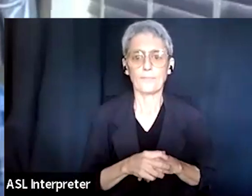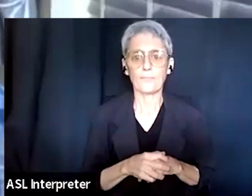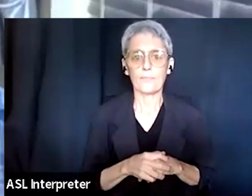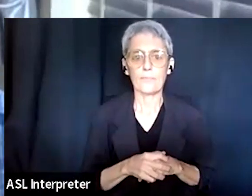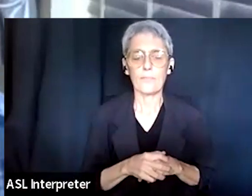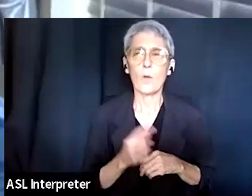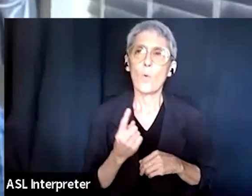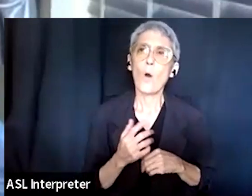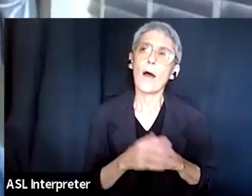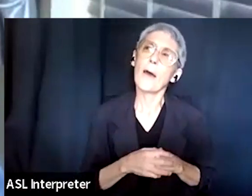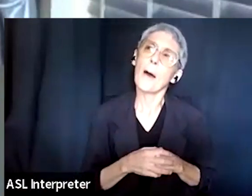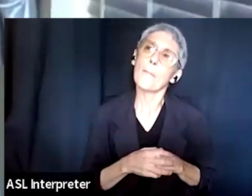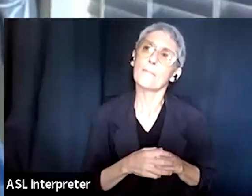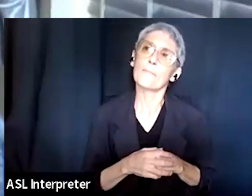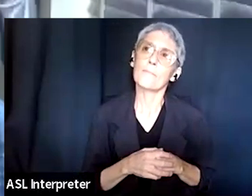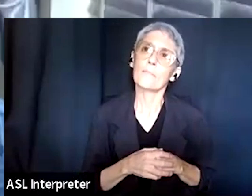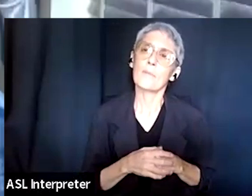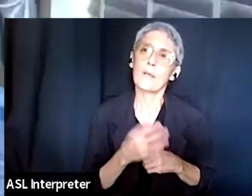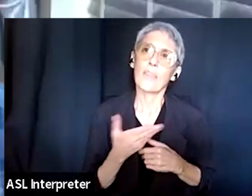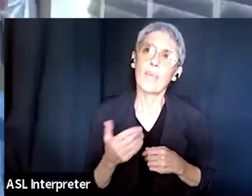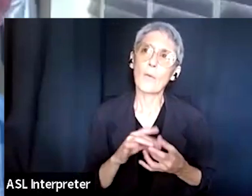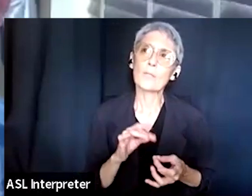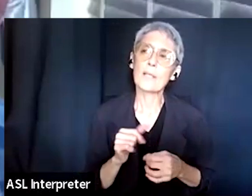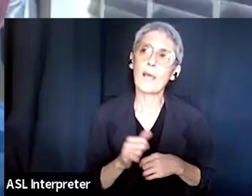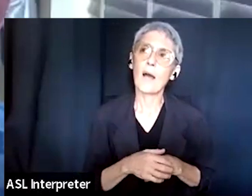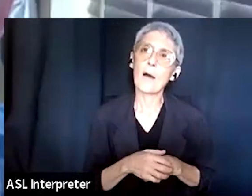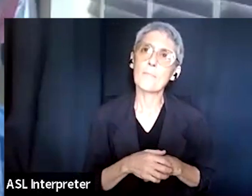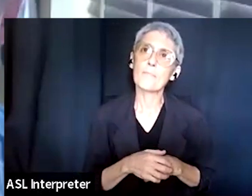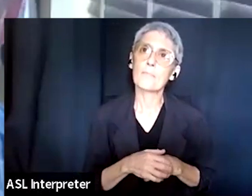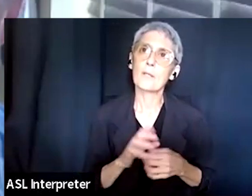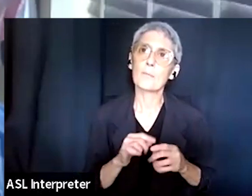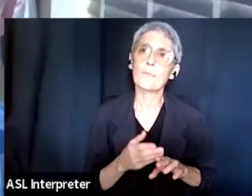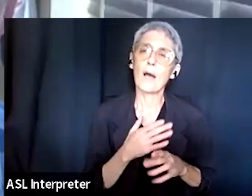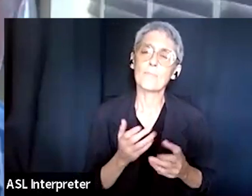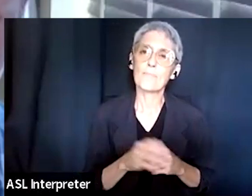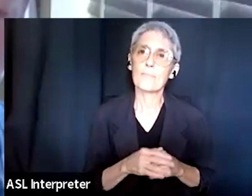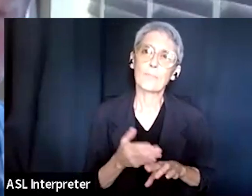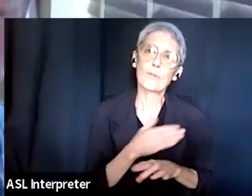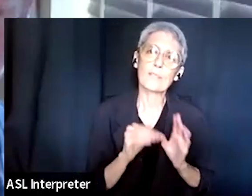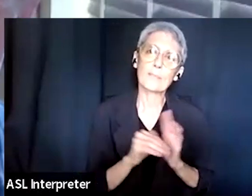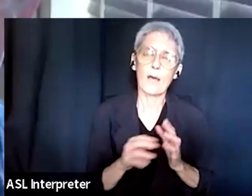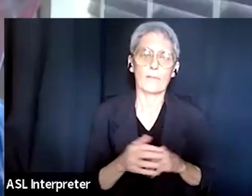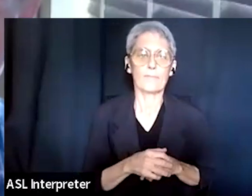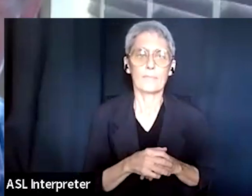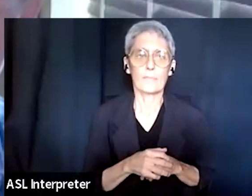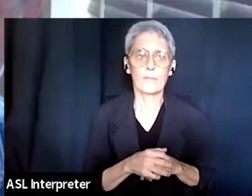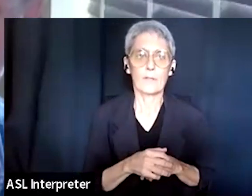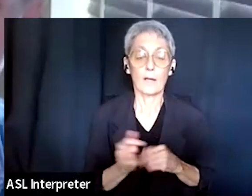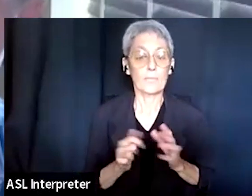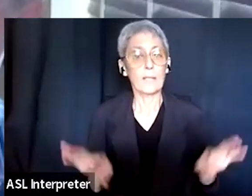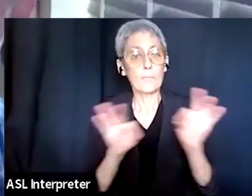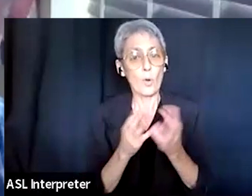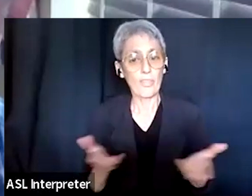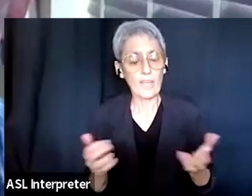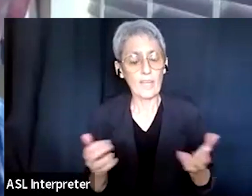say about some previous models that, as I say, have offered us important things, they've